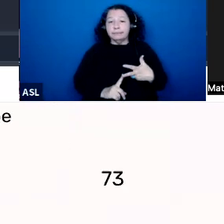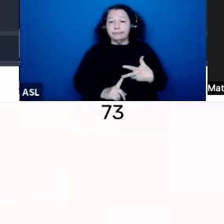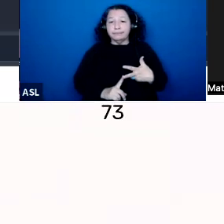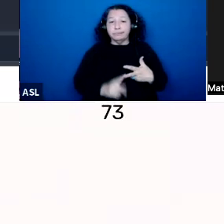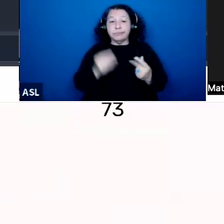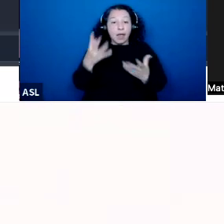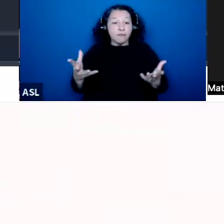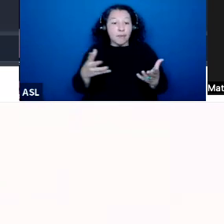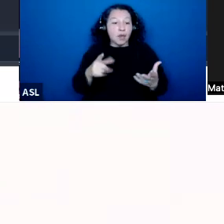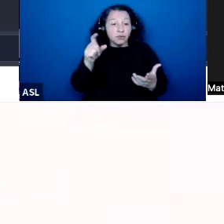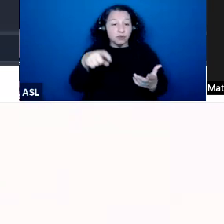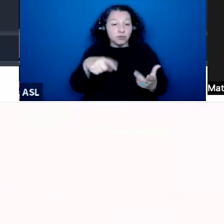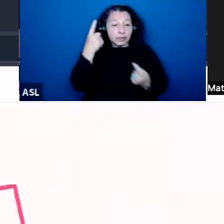medications.